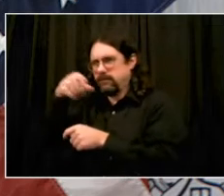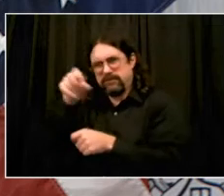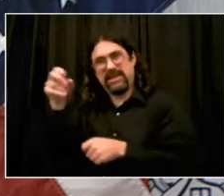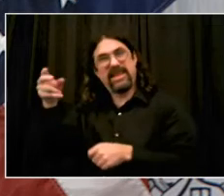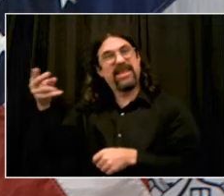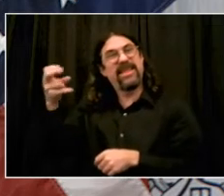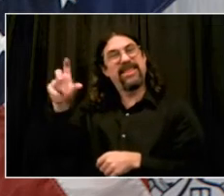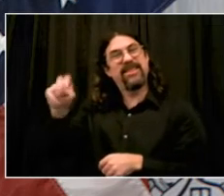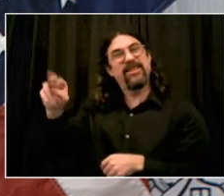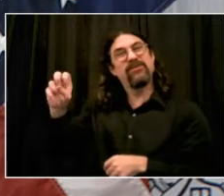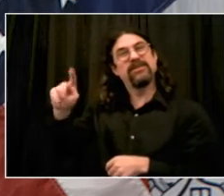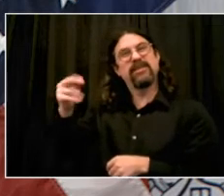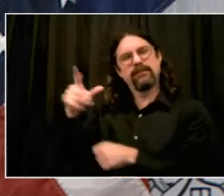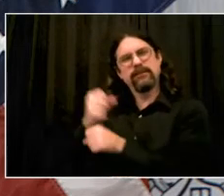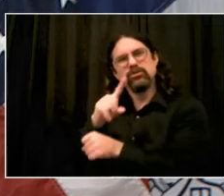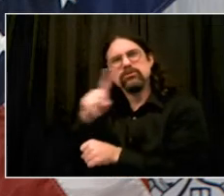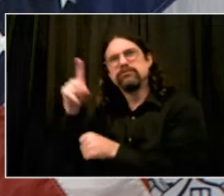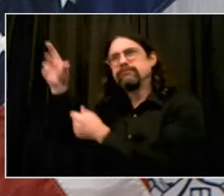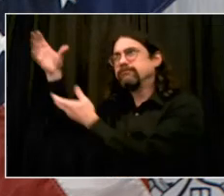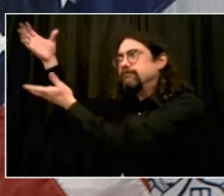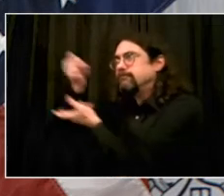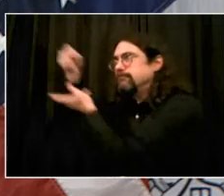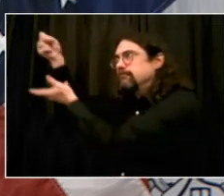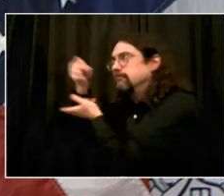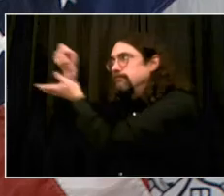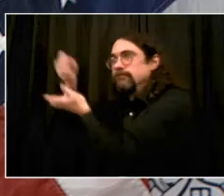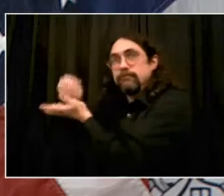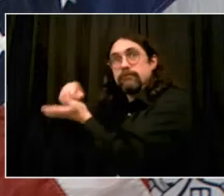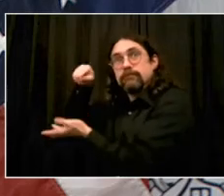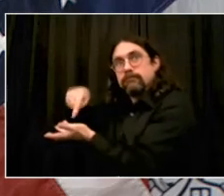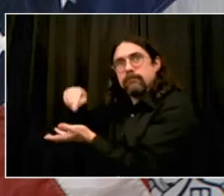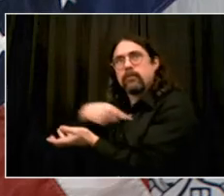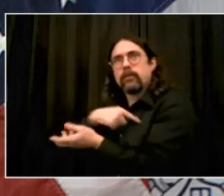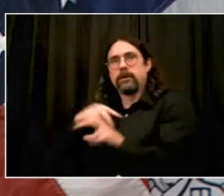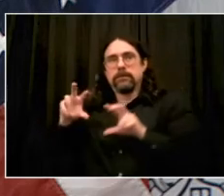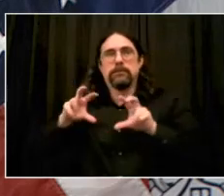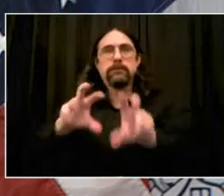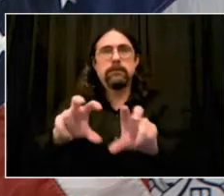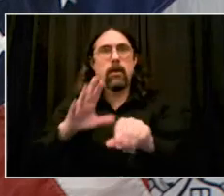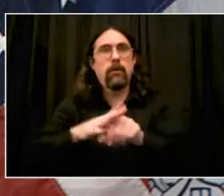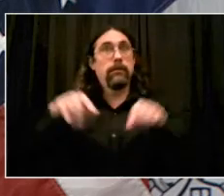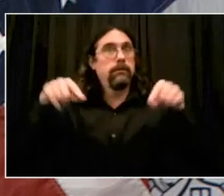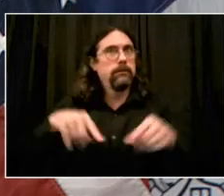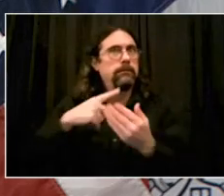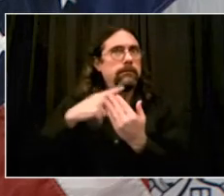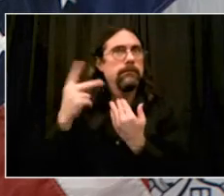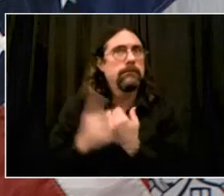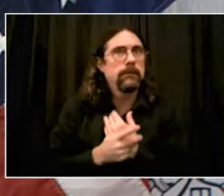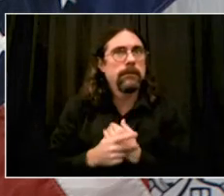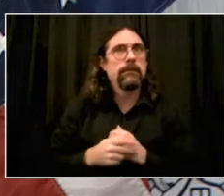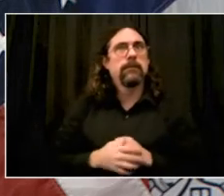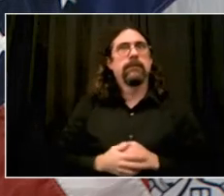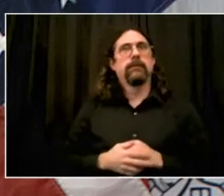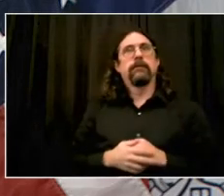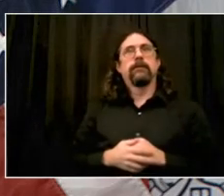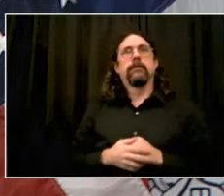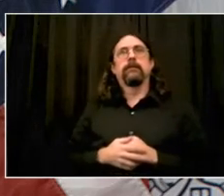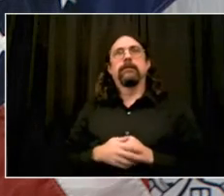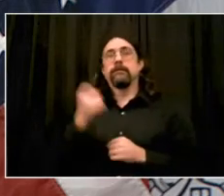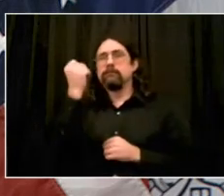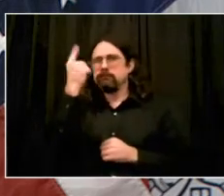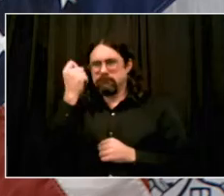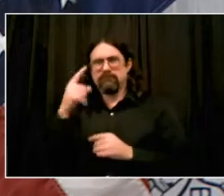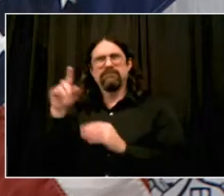do that, of course, we need our state partners. The state of New York can do so much to help spur on employee